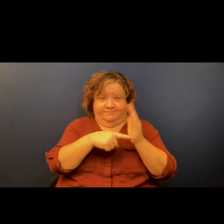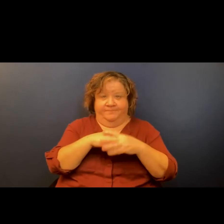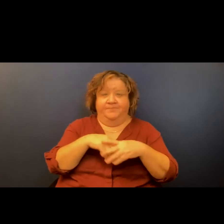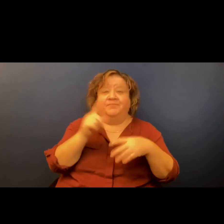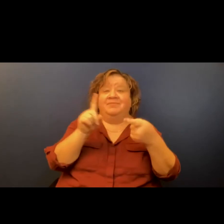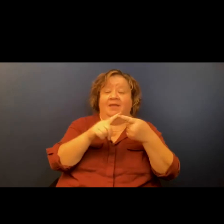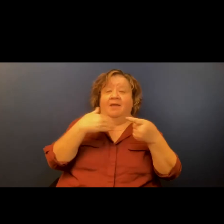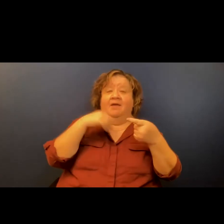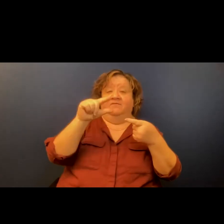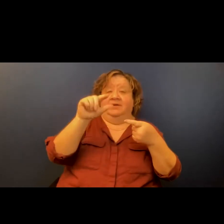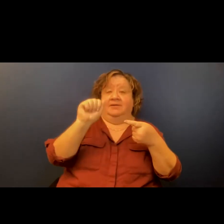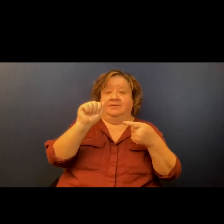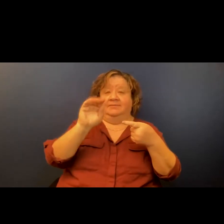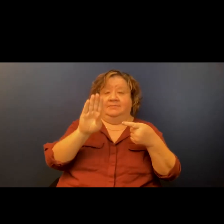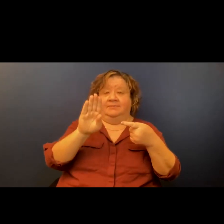Amelia O'Hare,